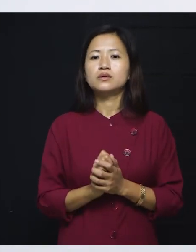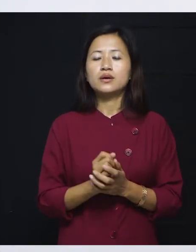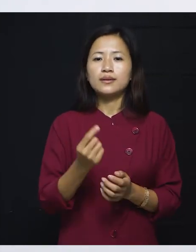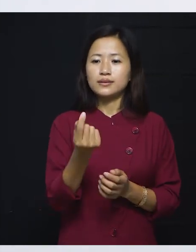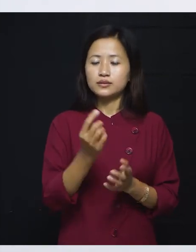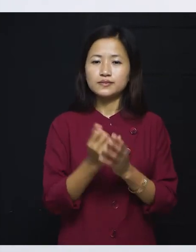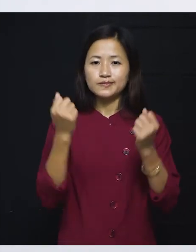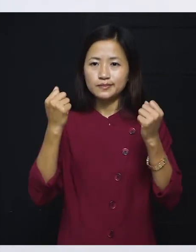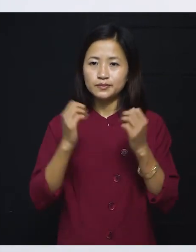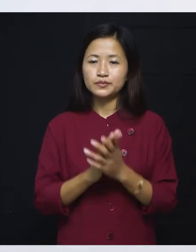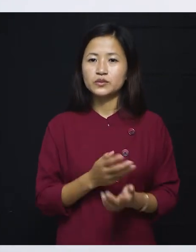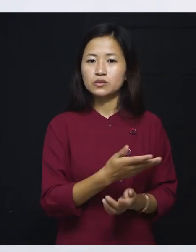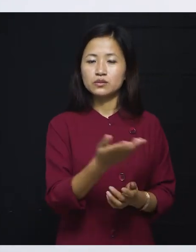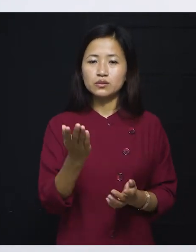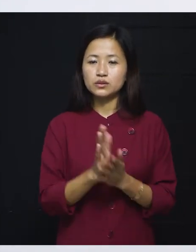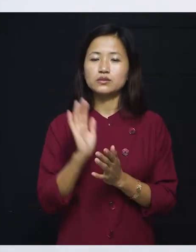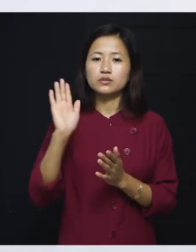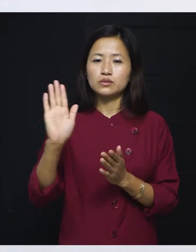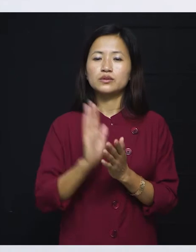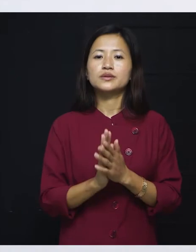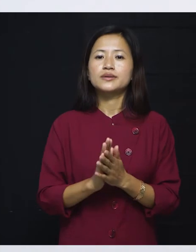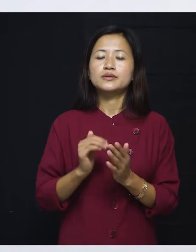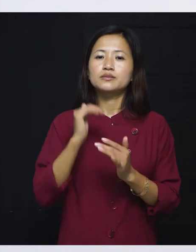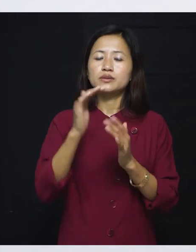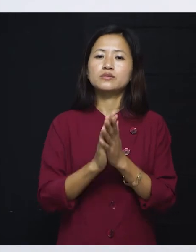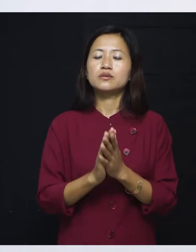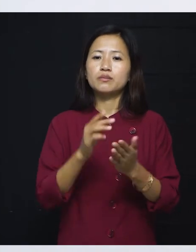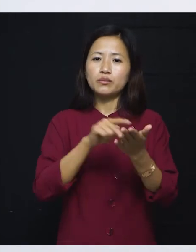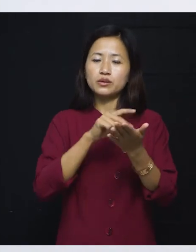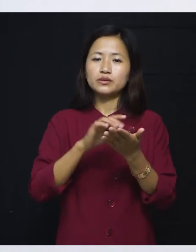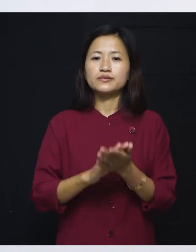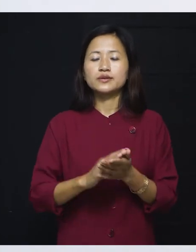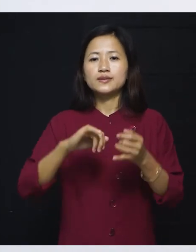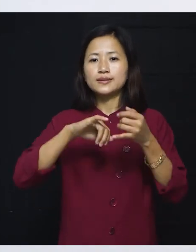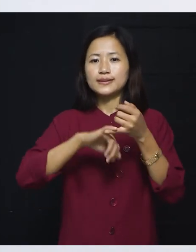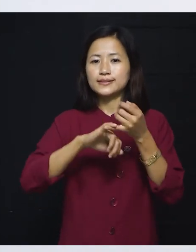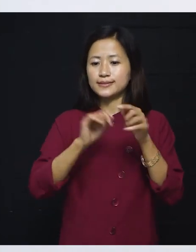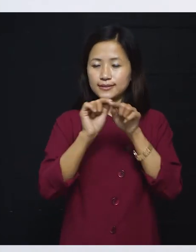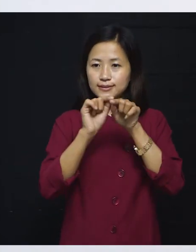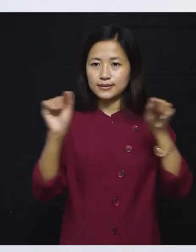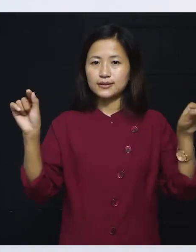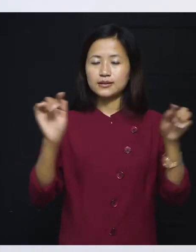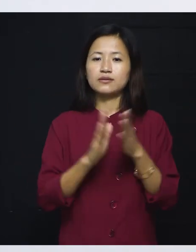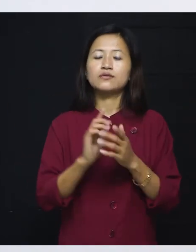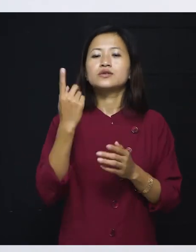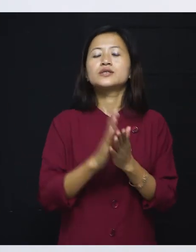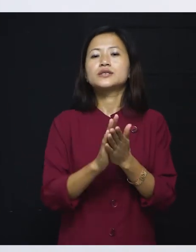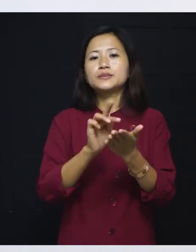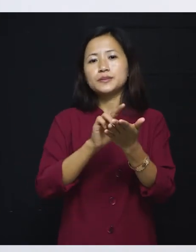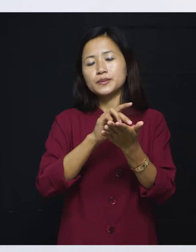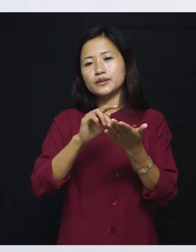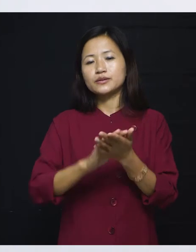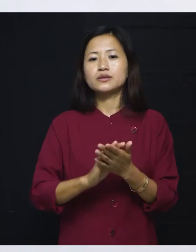that. Though it depends on the first part of the sentence, right? It depends on the first part of the sentence